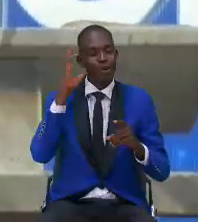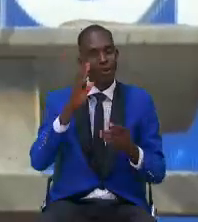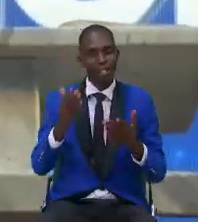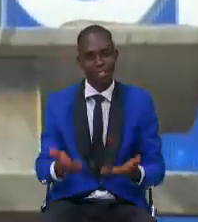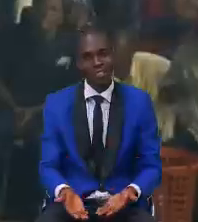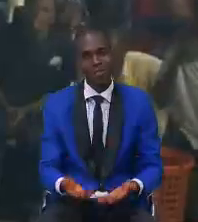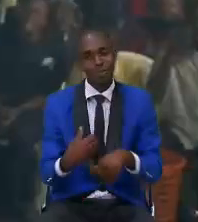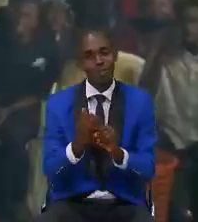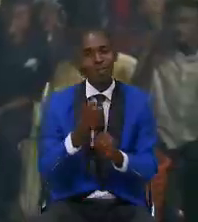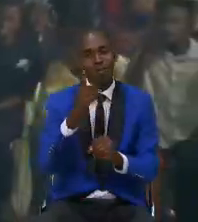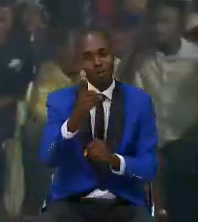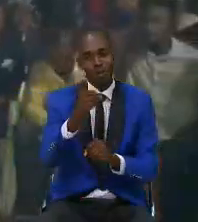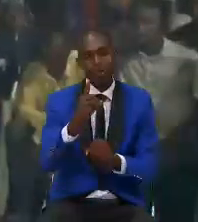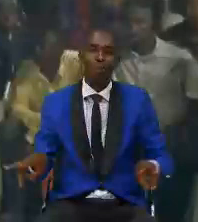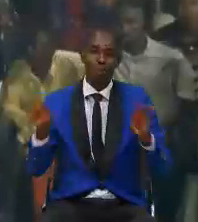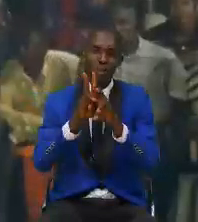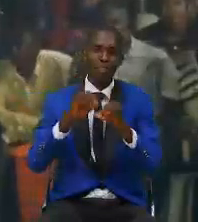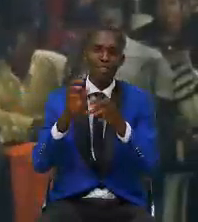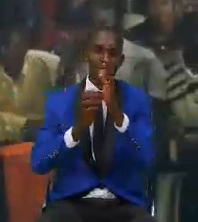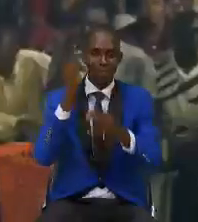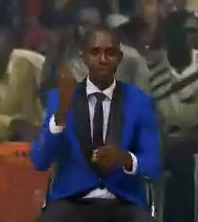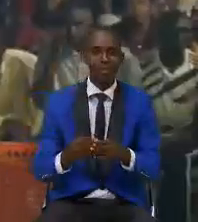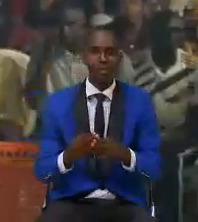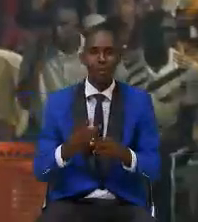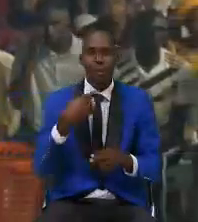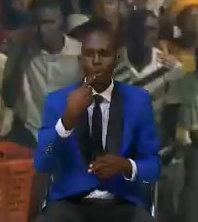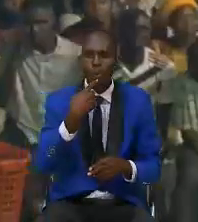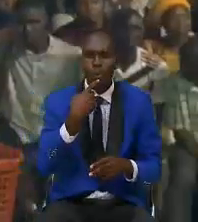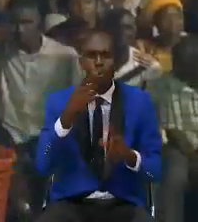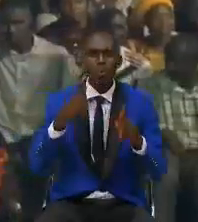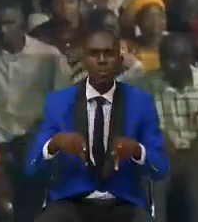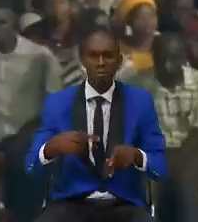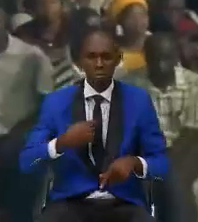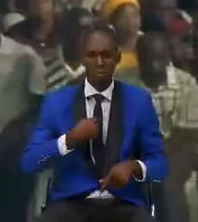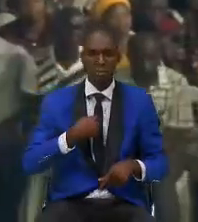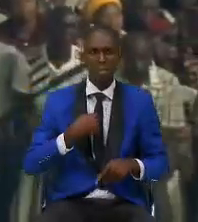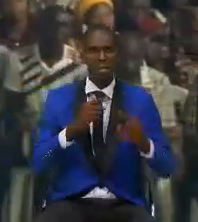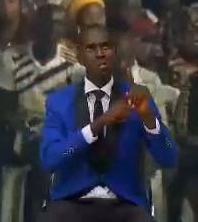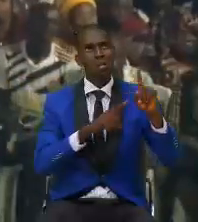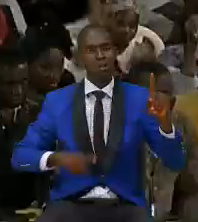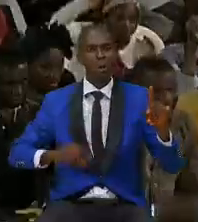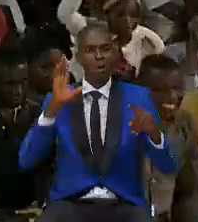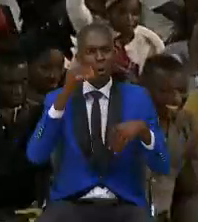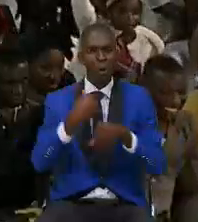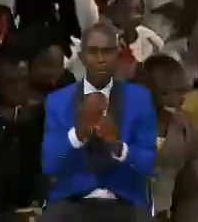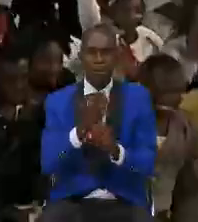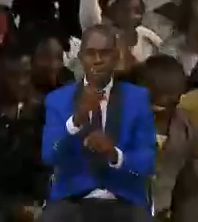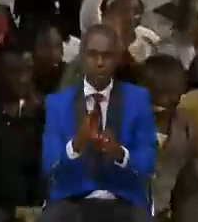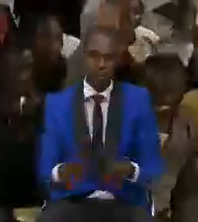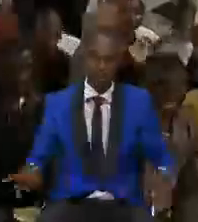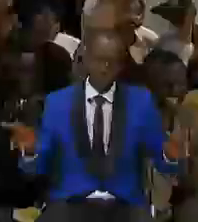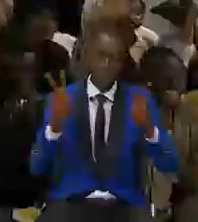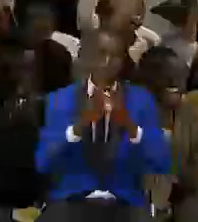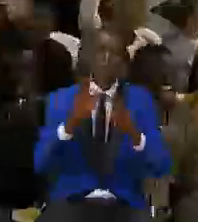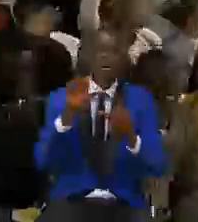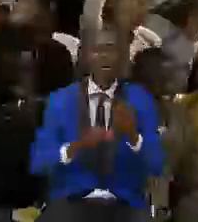take place. And then the Lord will make you worthy. Where are you? The Lord will make you